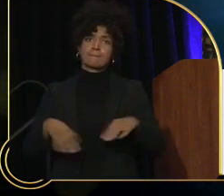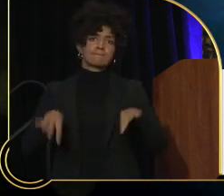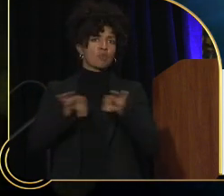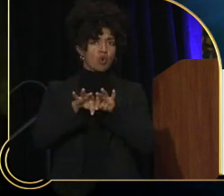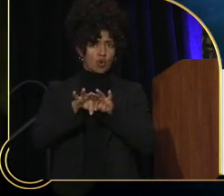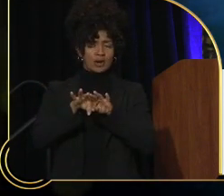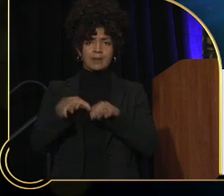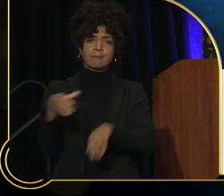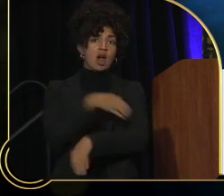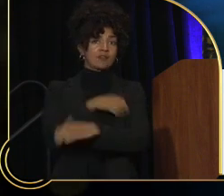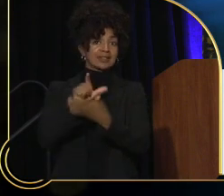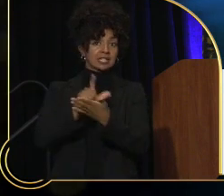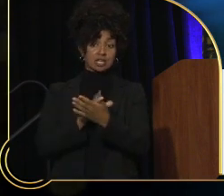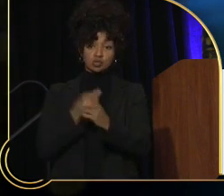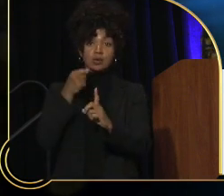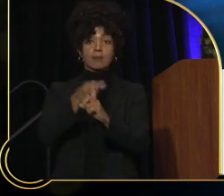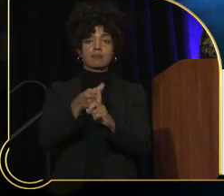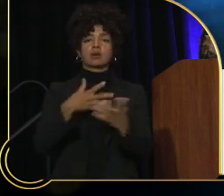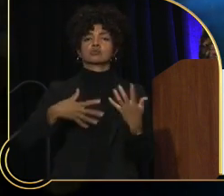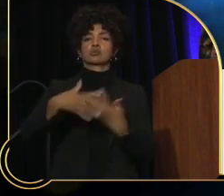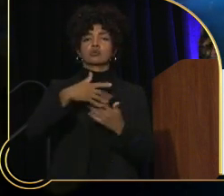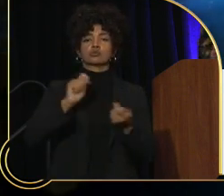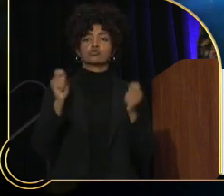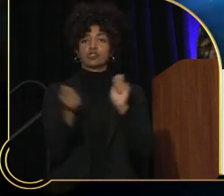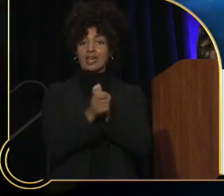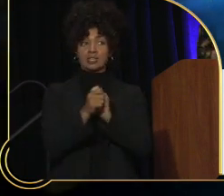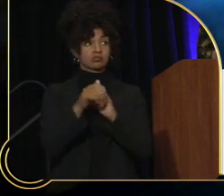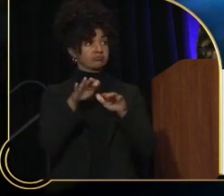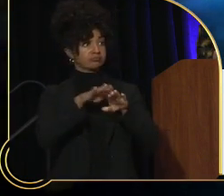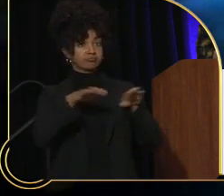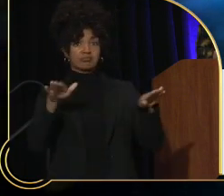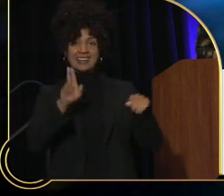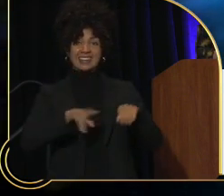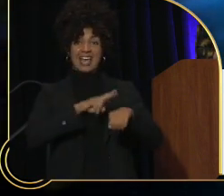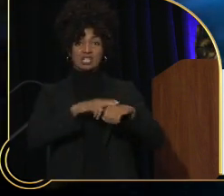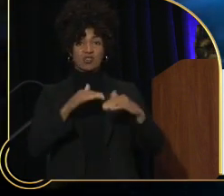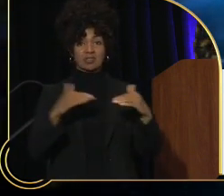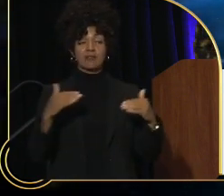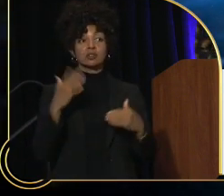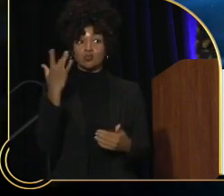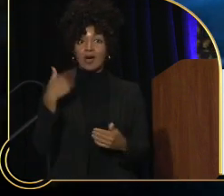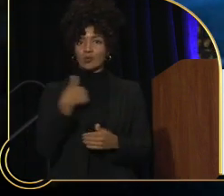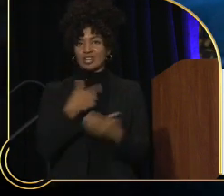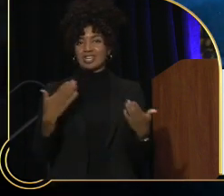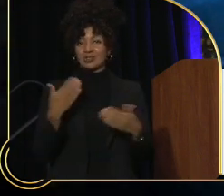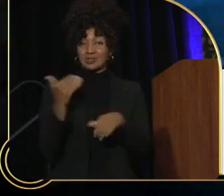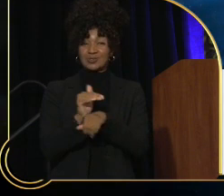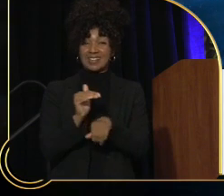a national scale, and also for why we are here tonight celebrating our 50th anniversary.